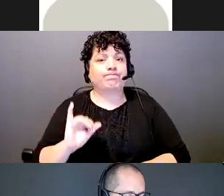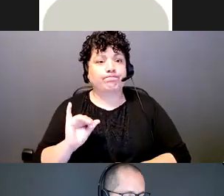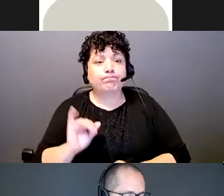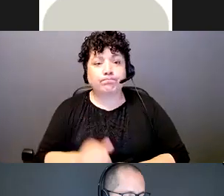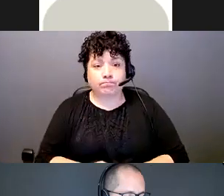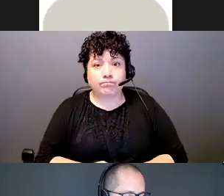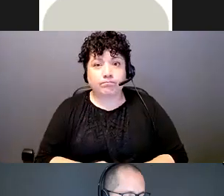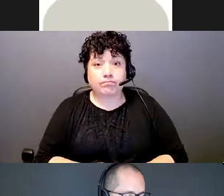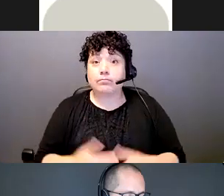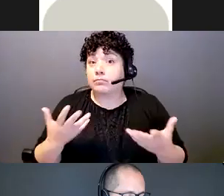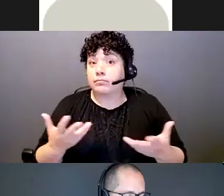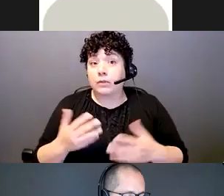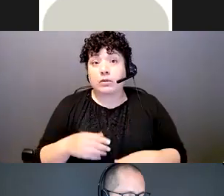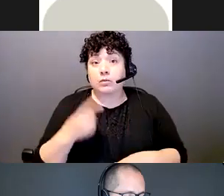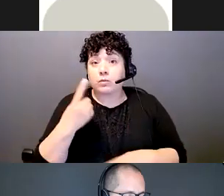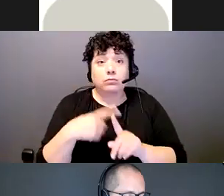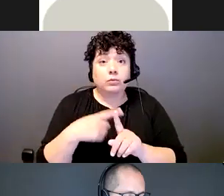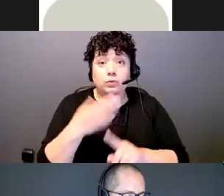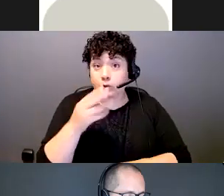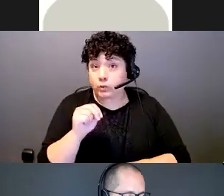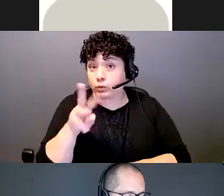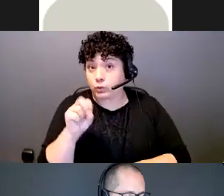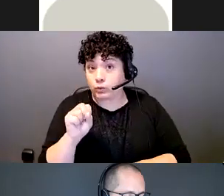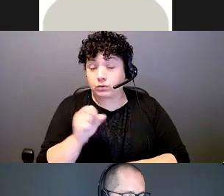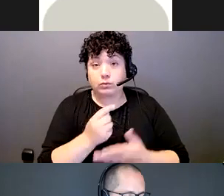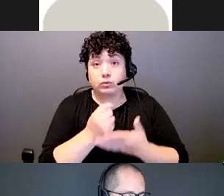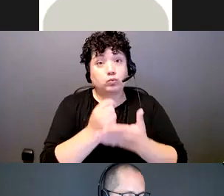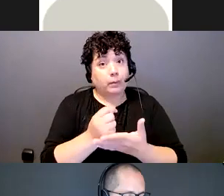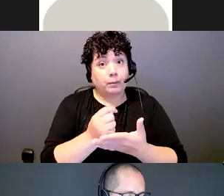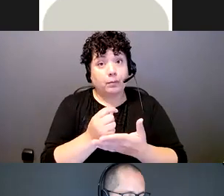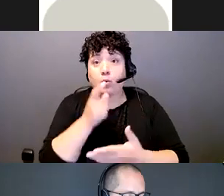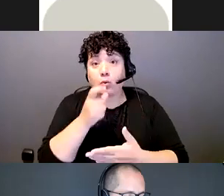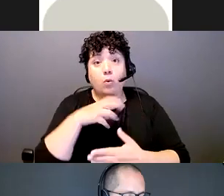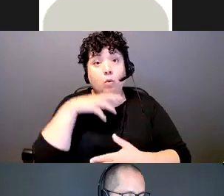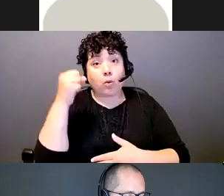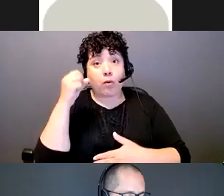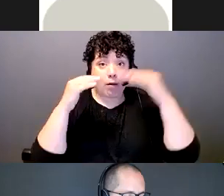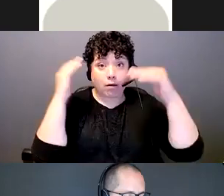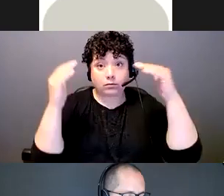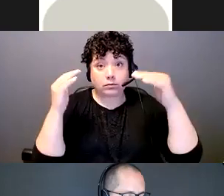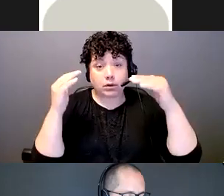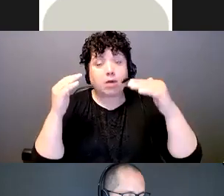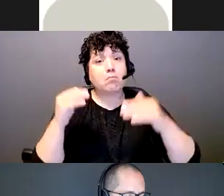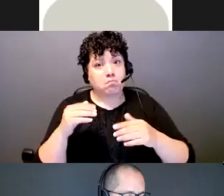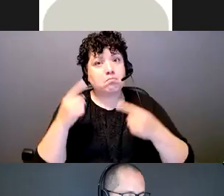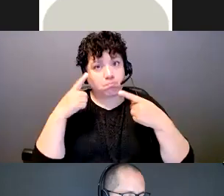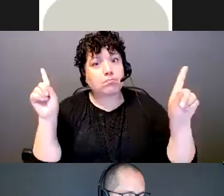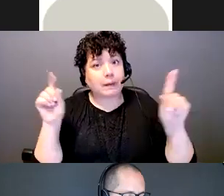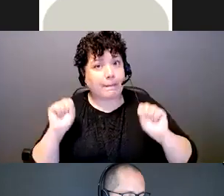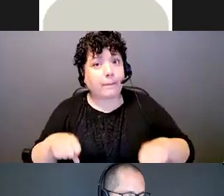good news is that treatment for older adults works well in spite of,